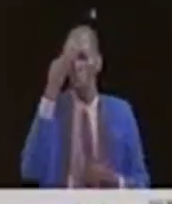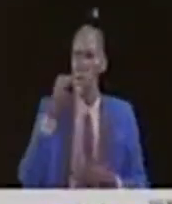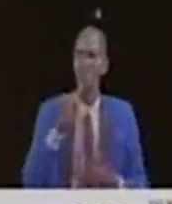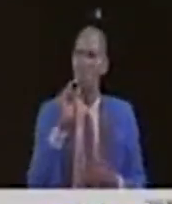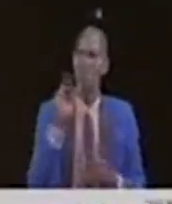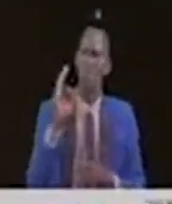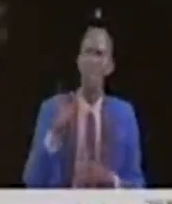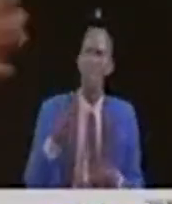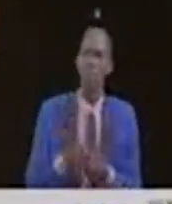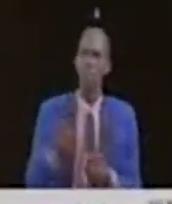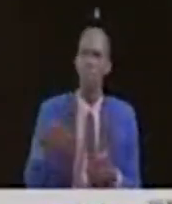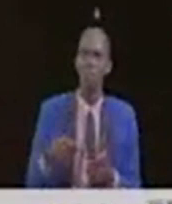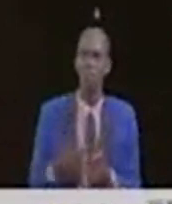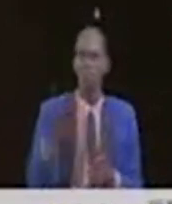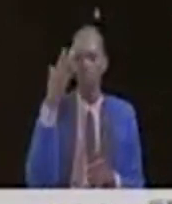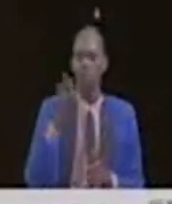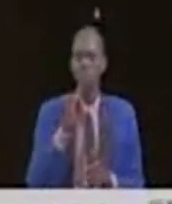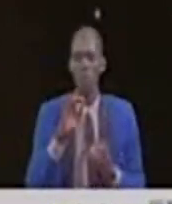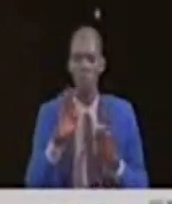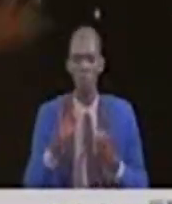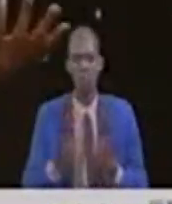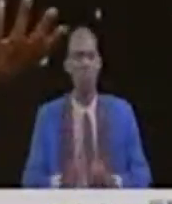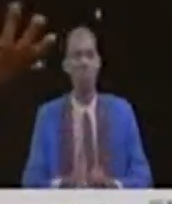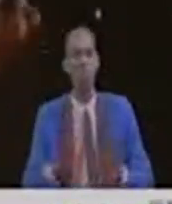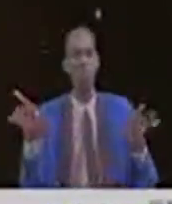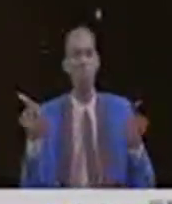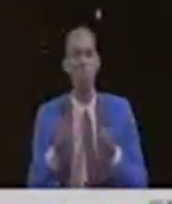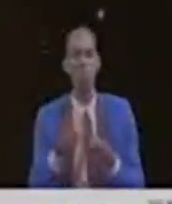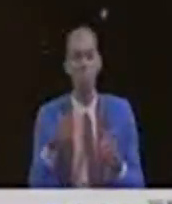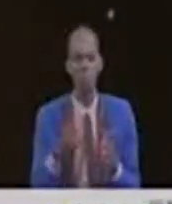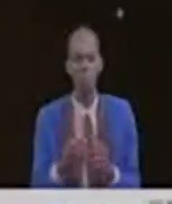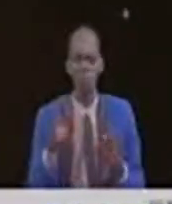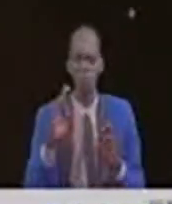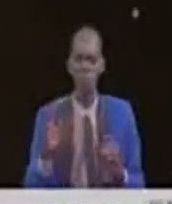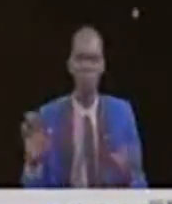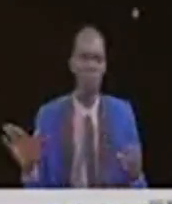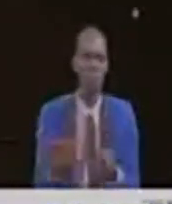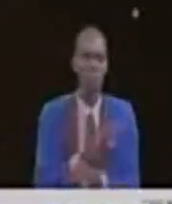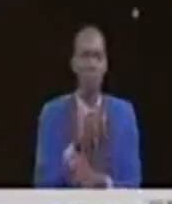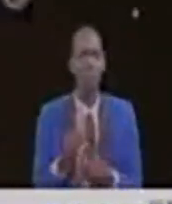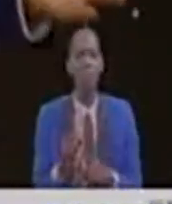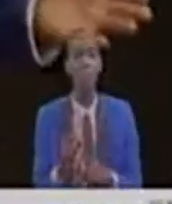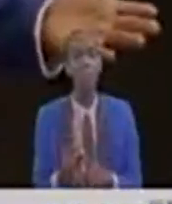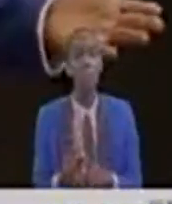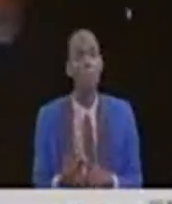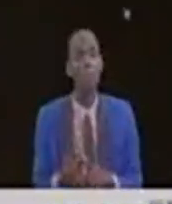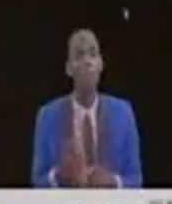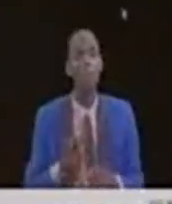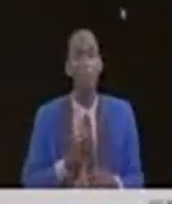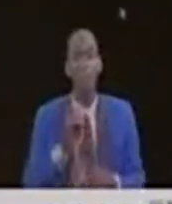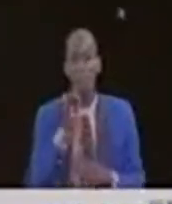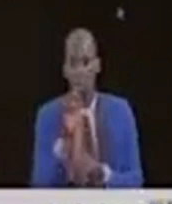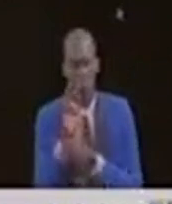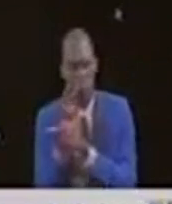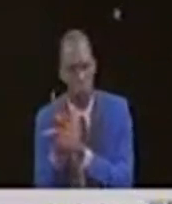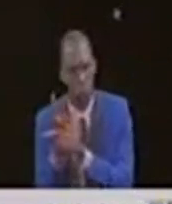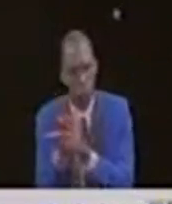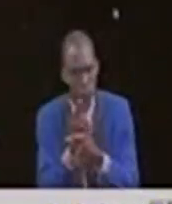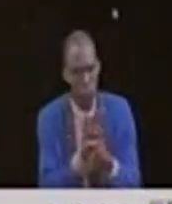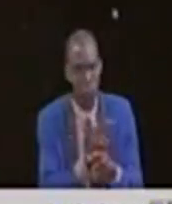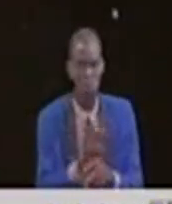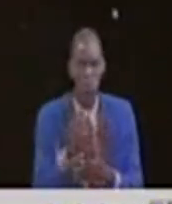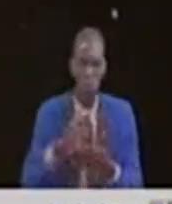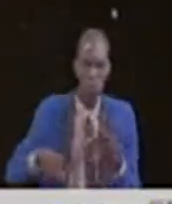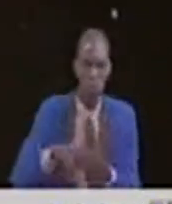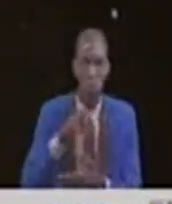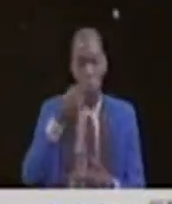so clear? Why is he so detailed? I'm doing my work. I'm watching over you. And Esau did not have a father